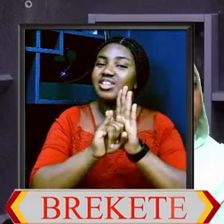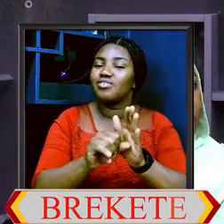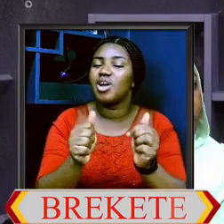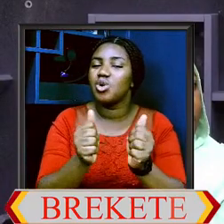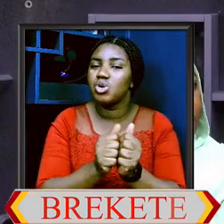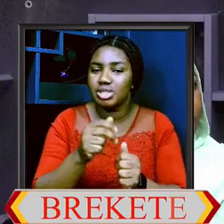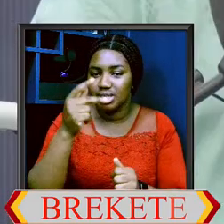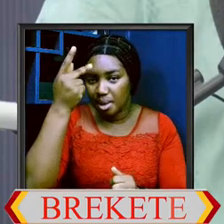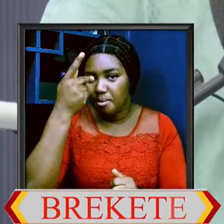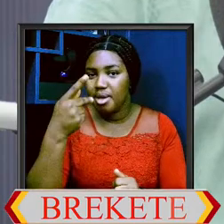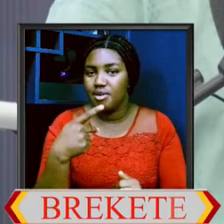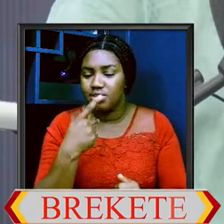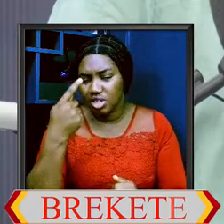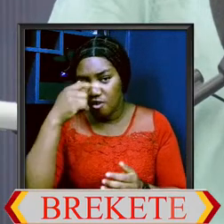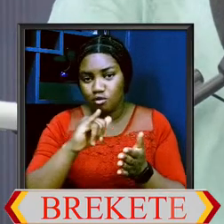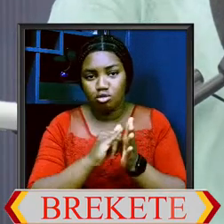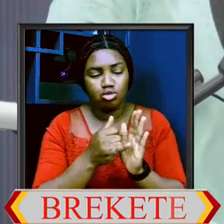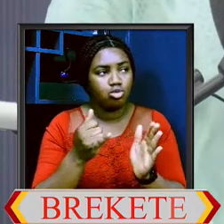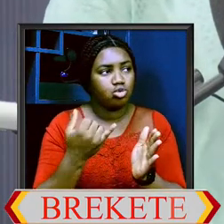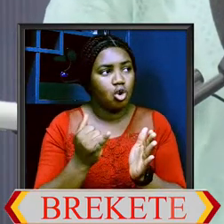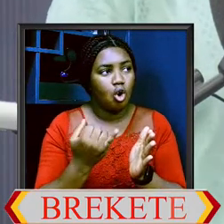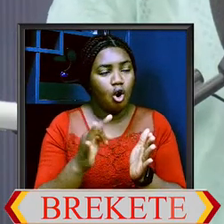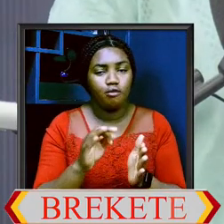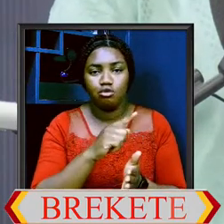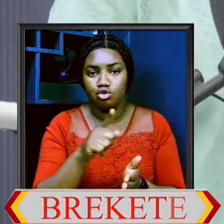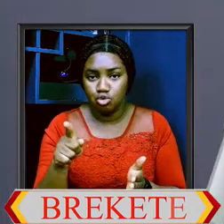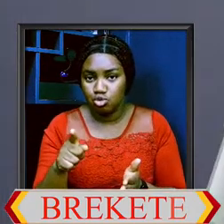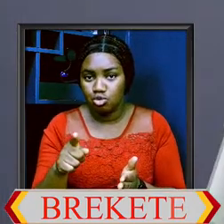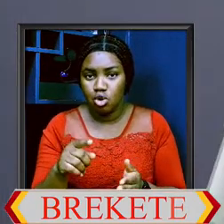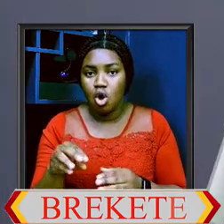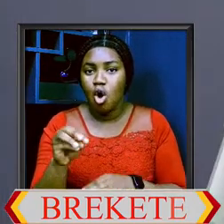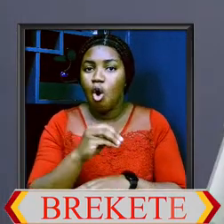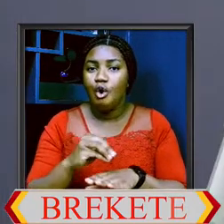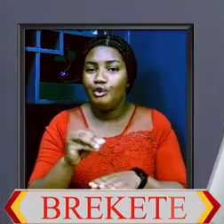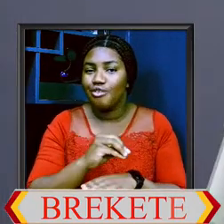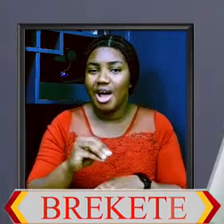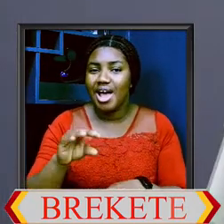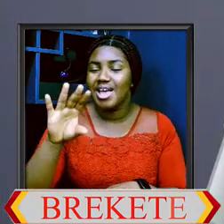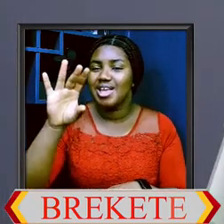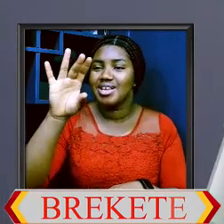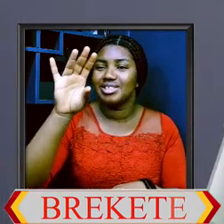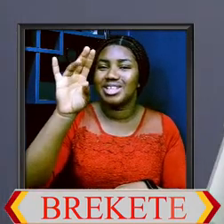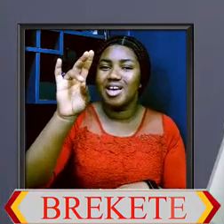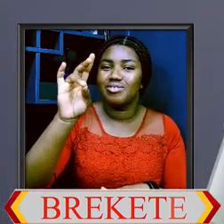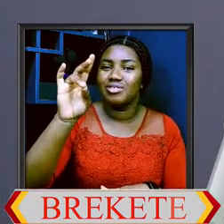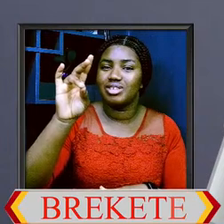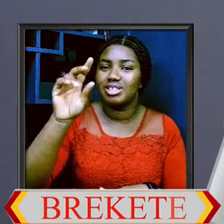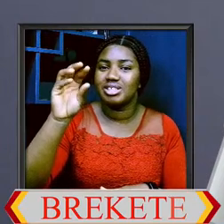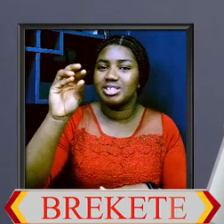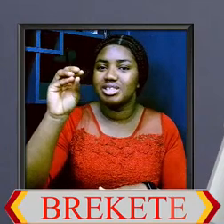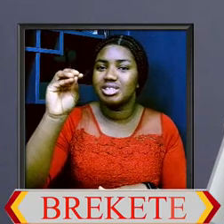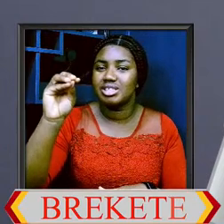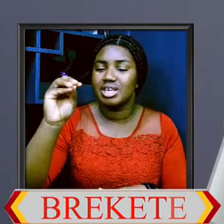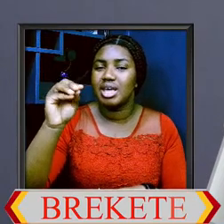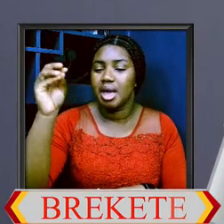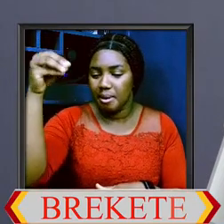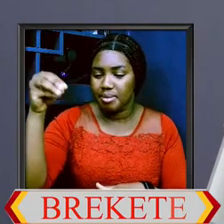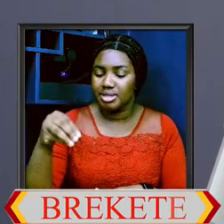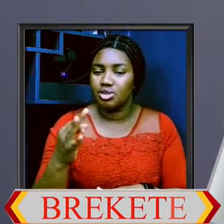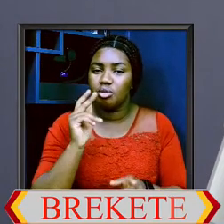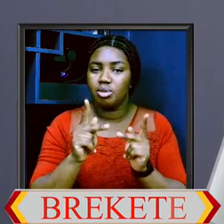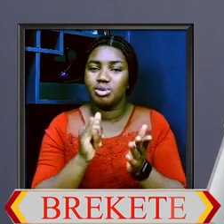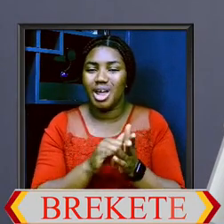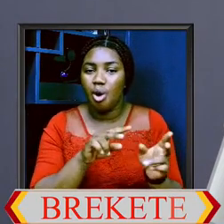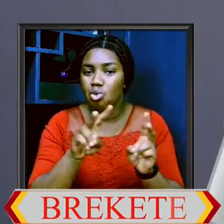with imp parents now for those of now over 60 over 70% of people where they watch our